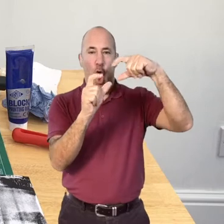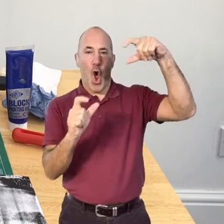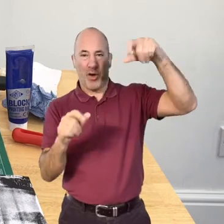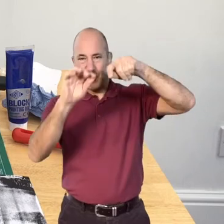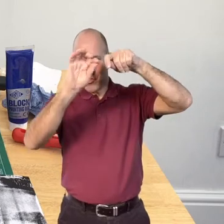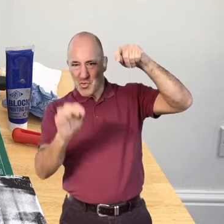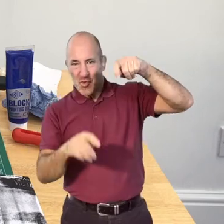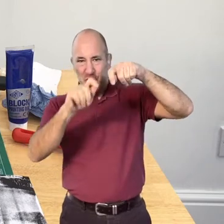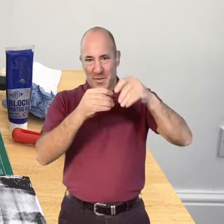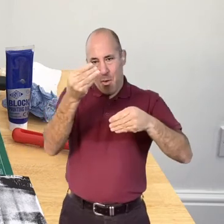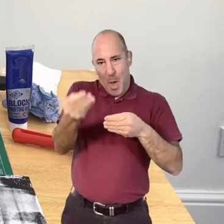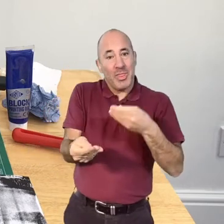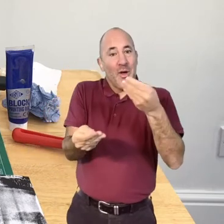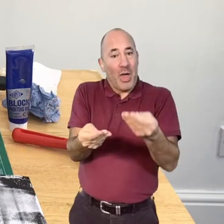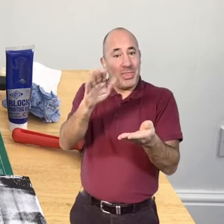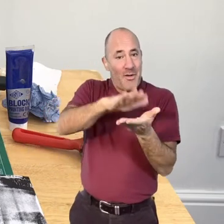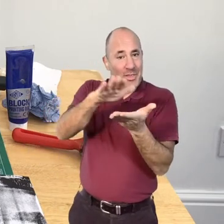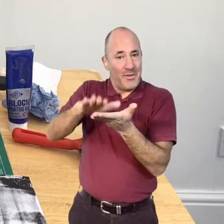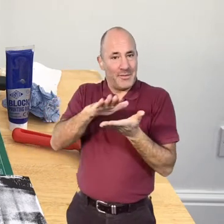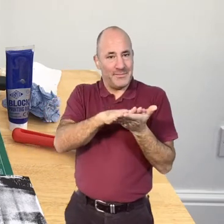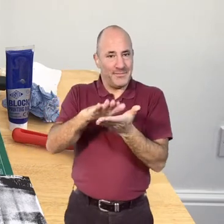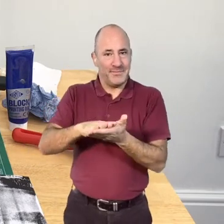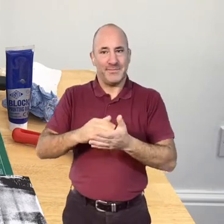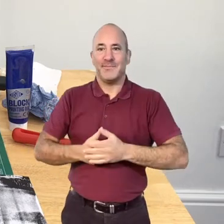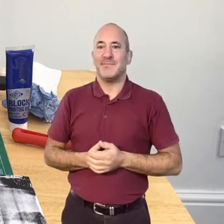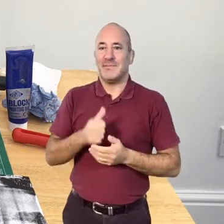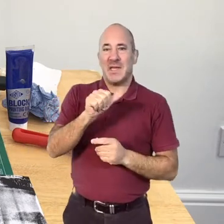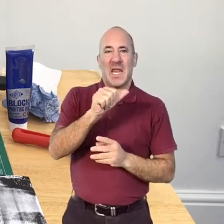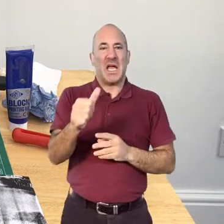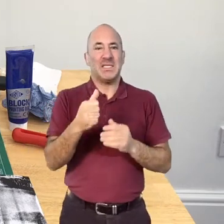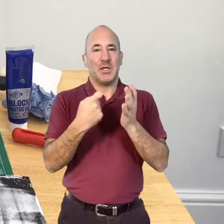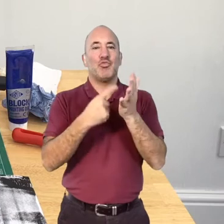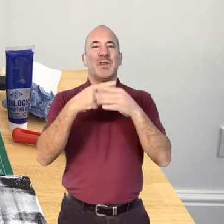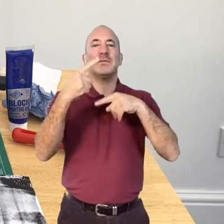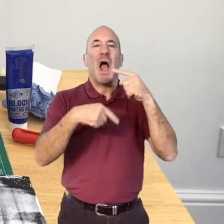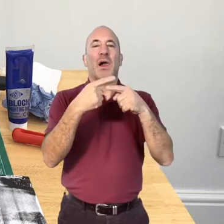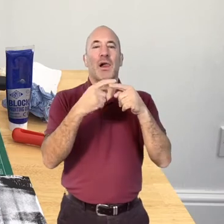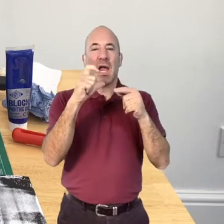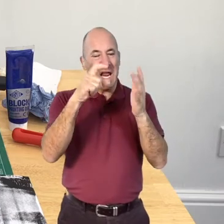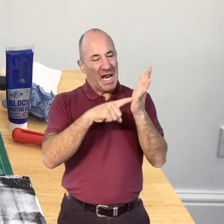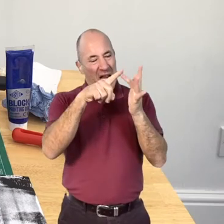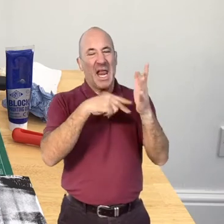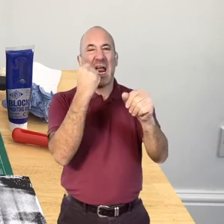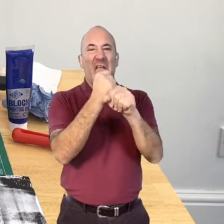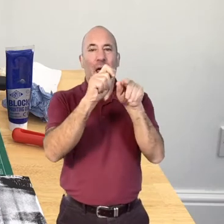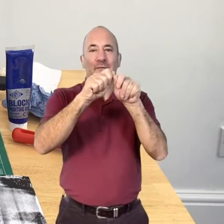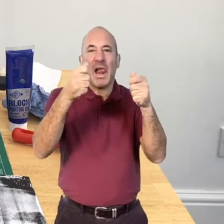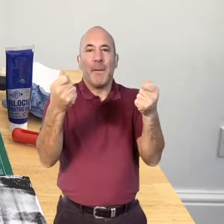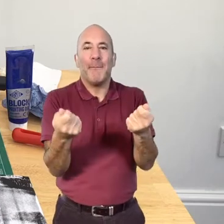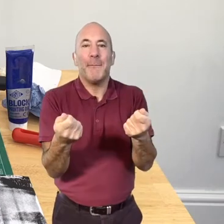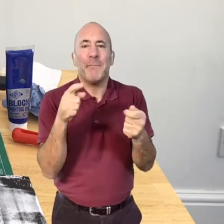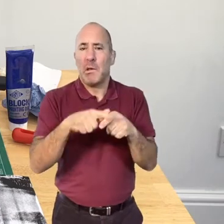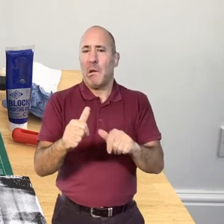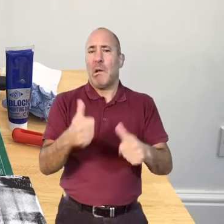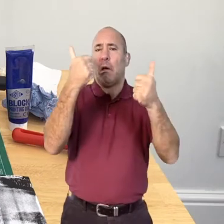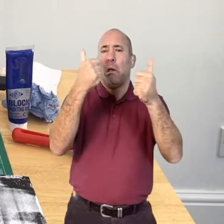palette. I have recycled cling film, which is a good